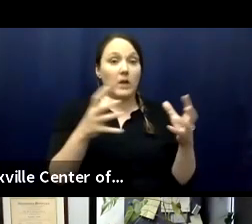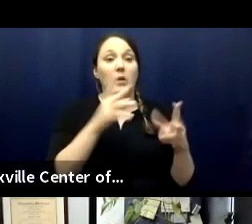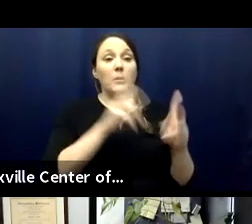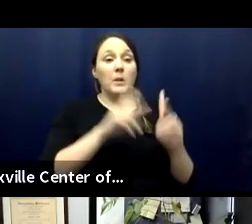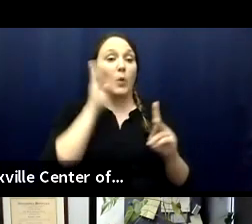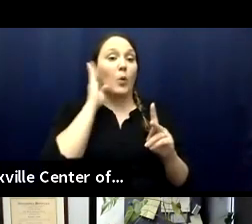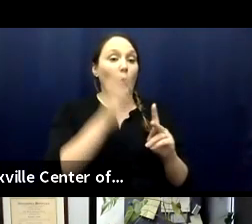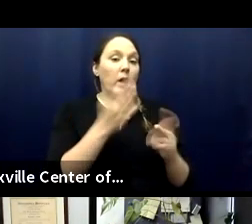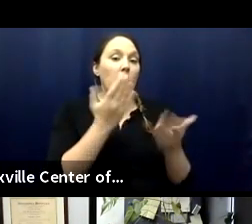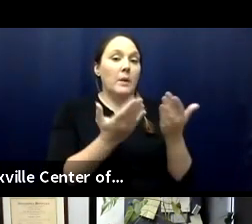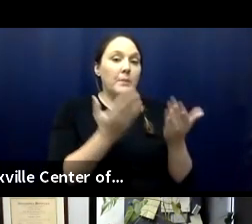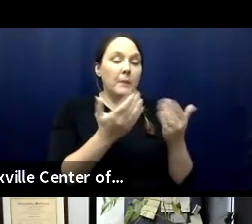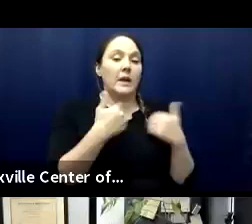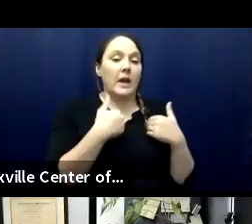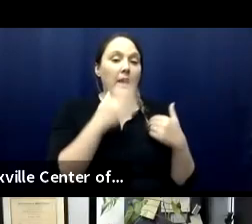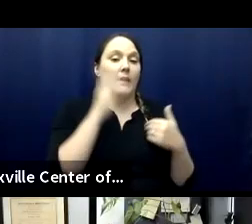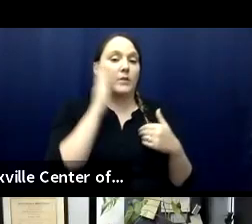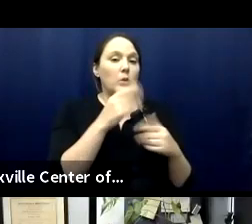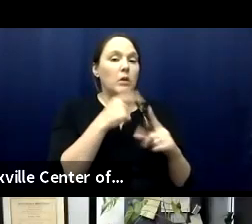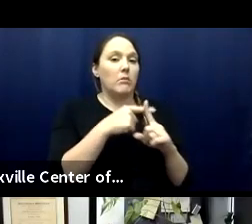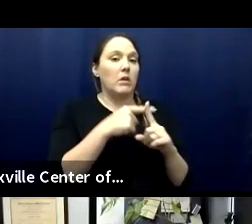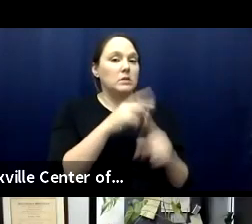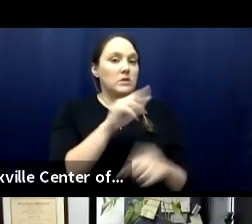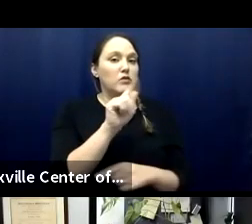So your positivity rate is going to be higher.